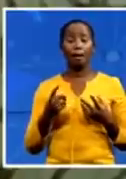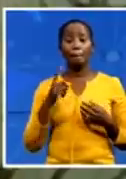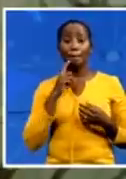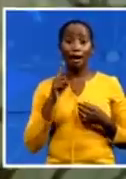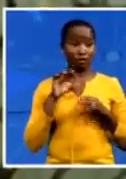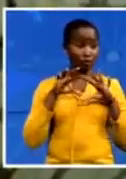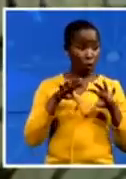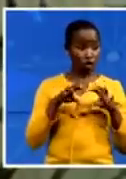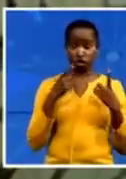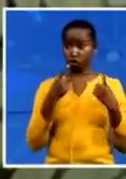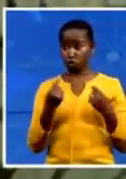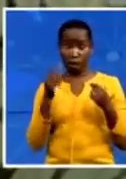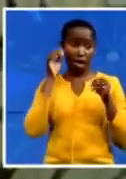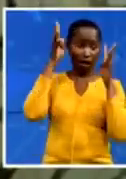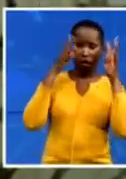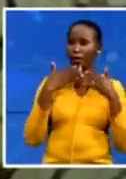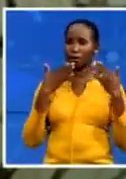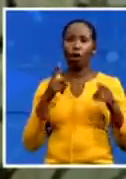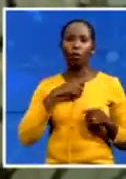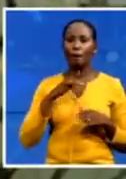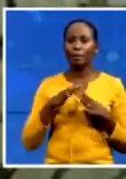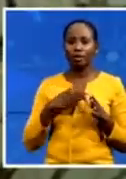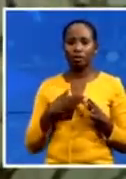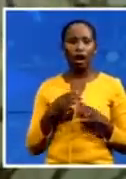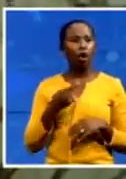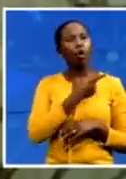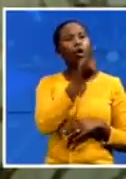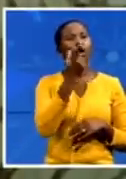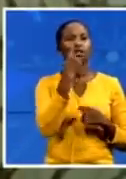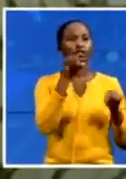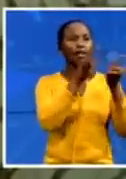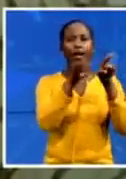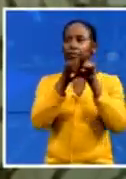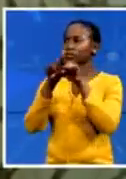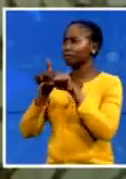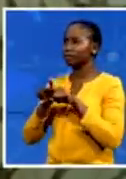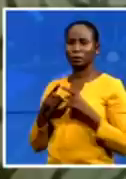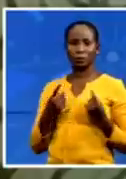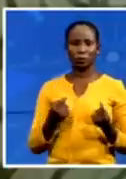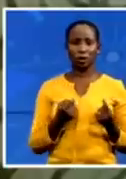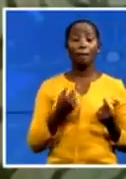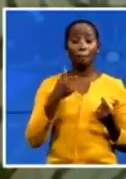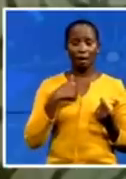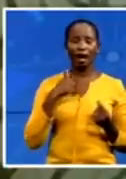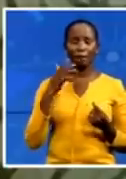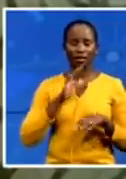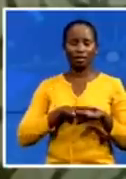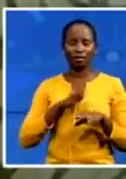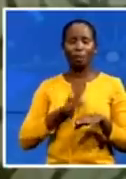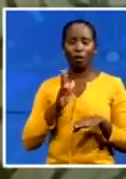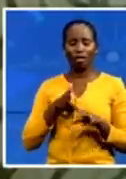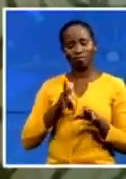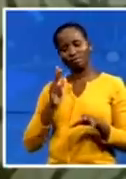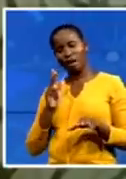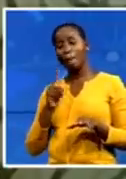nobody else is doing something different. And so I'm going to take my time, and I'll definitely be back to announce what it is that I'm going to be doing. But I